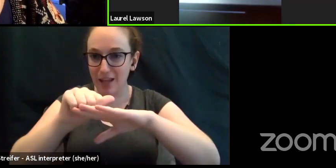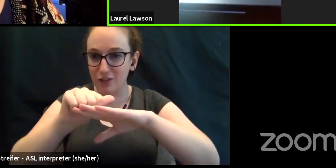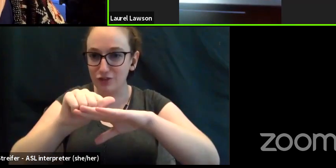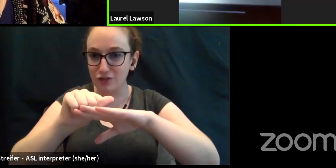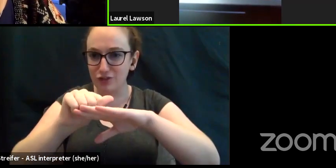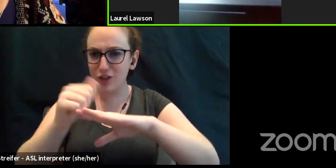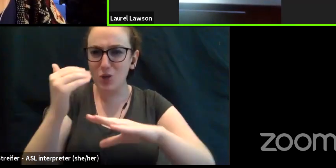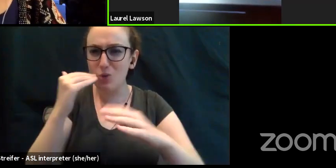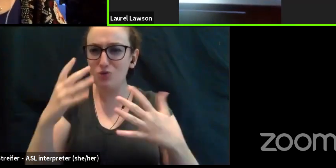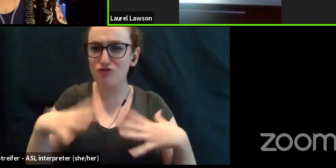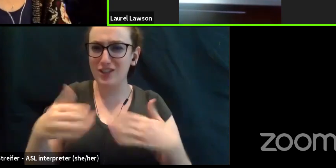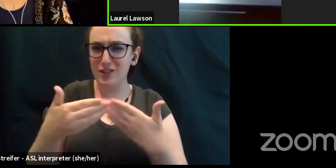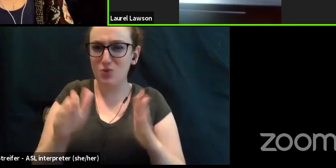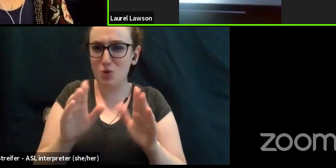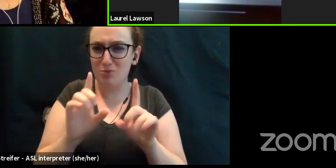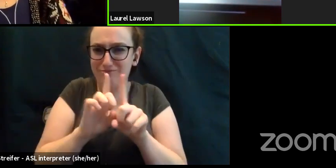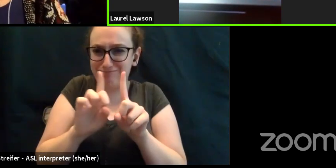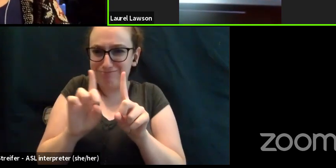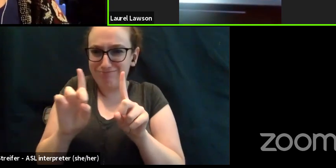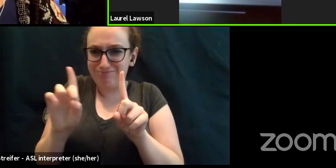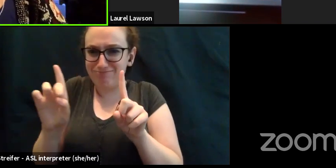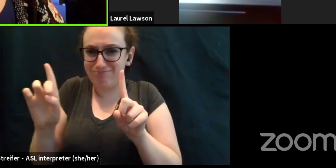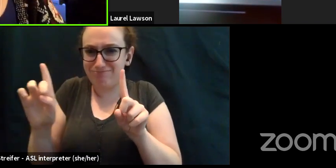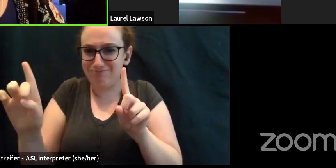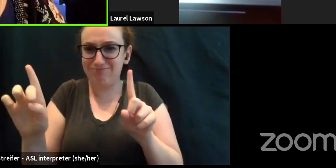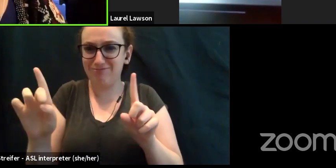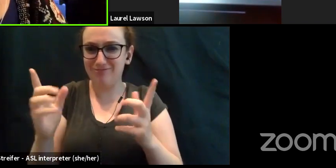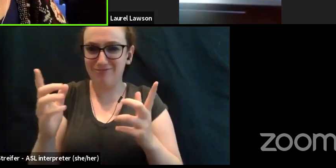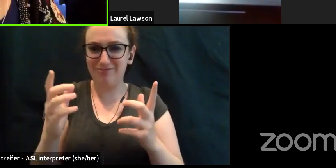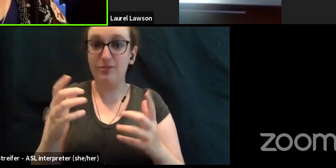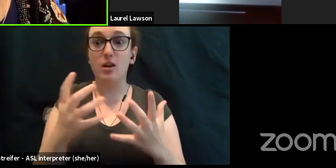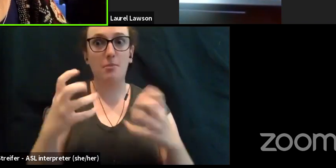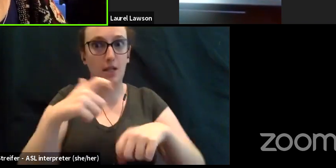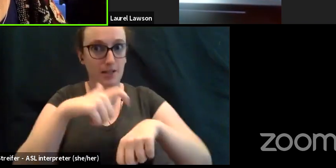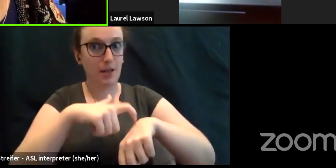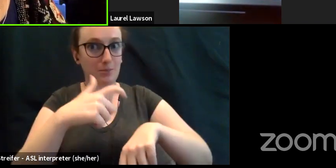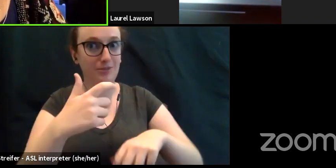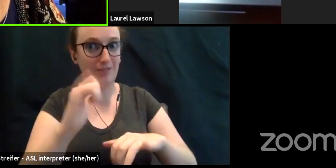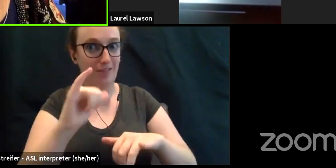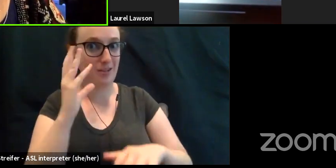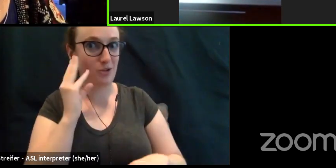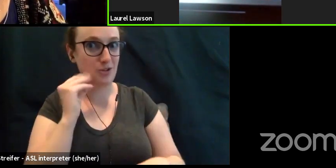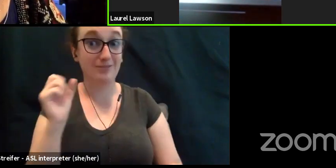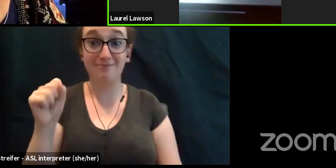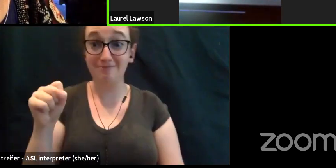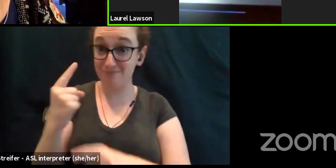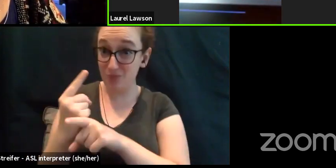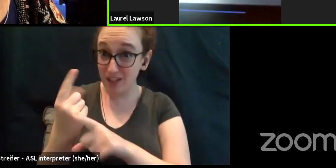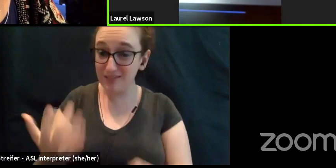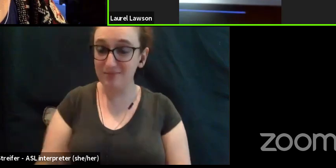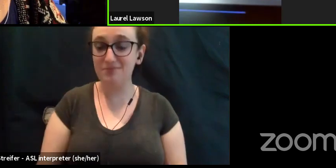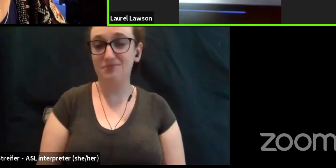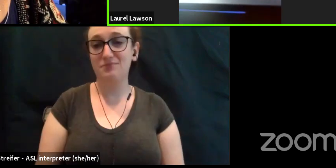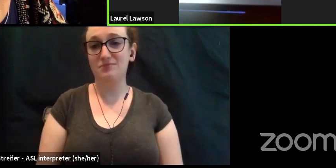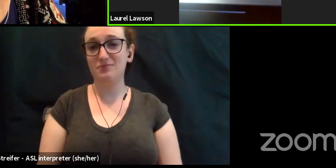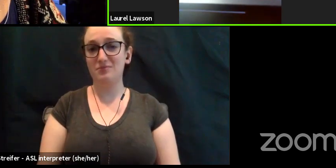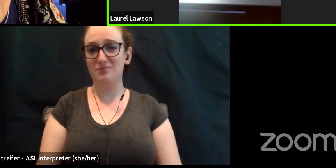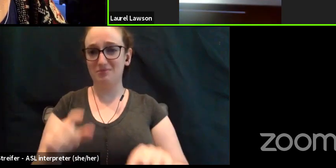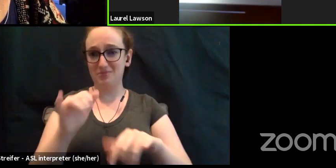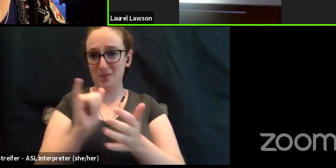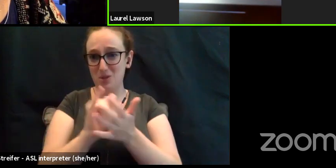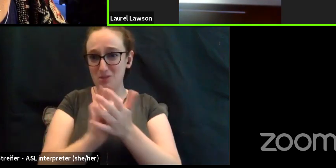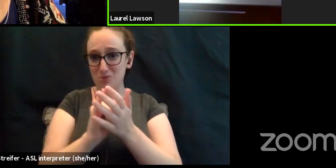room with 20 people and no ventilation? Many. Right. So I don't know